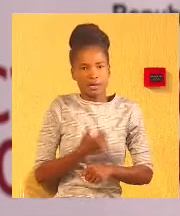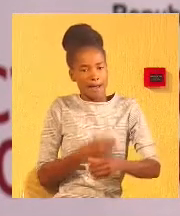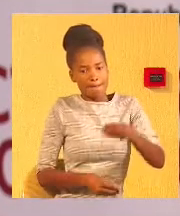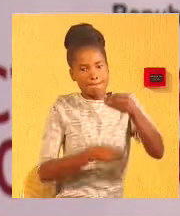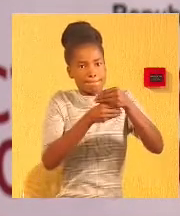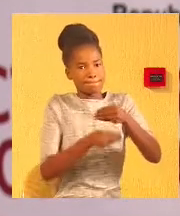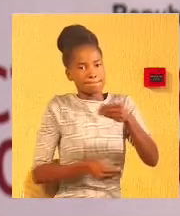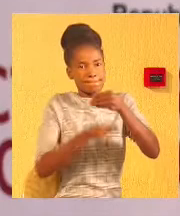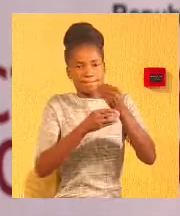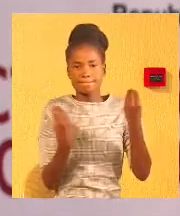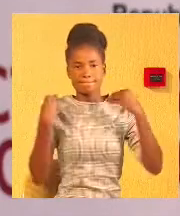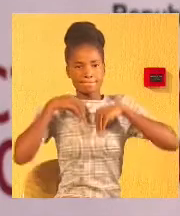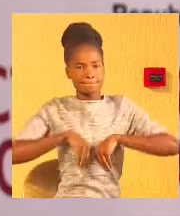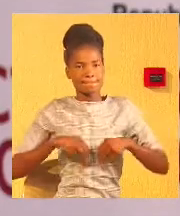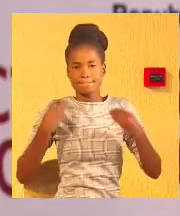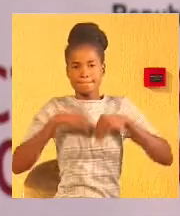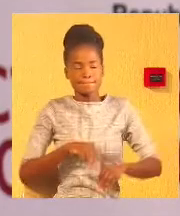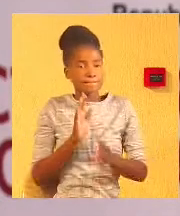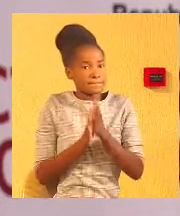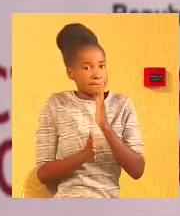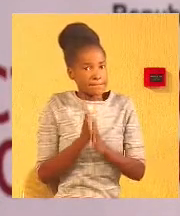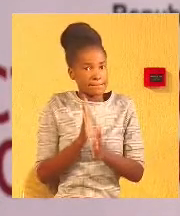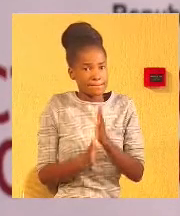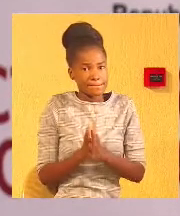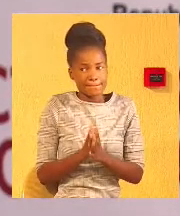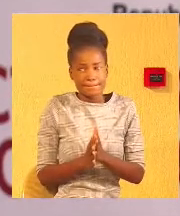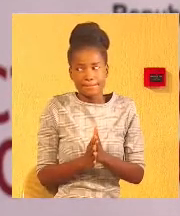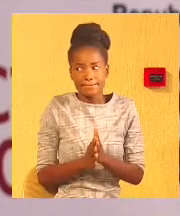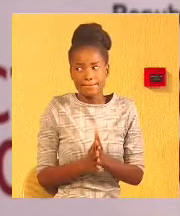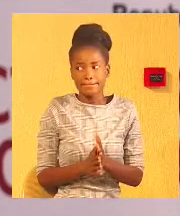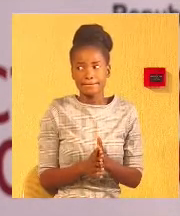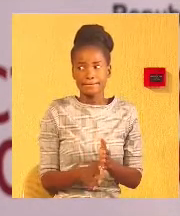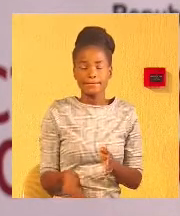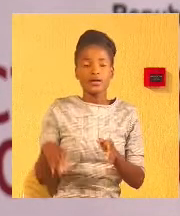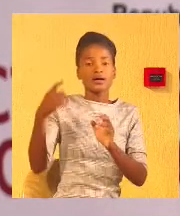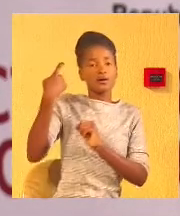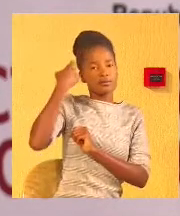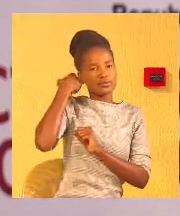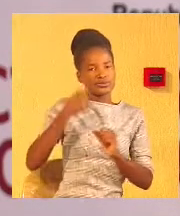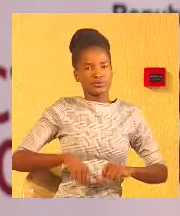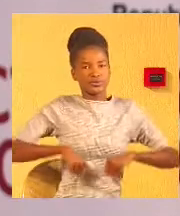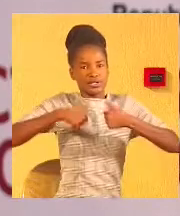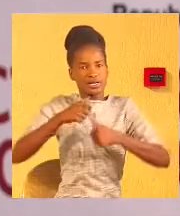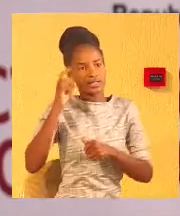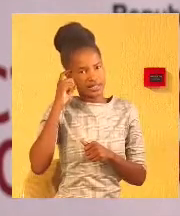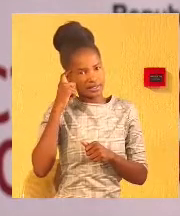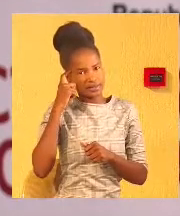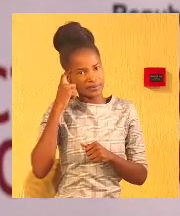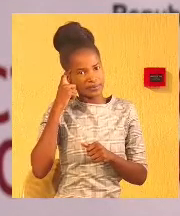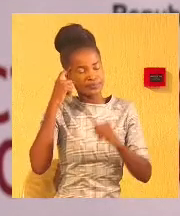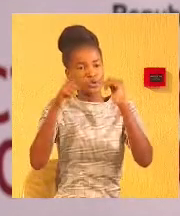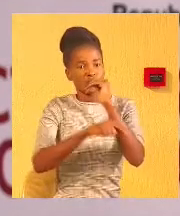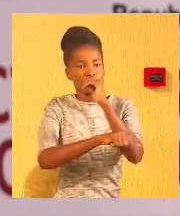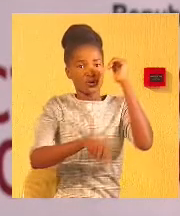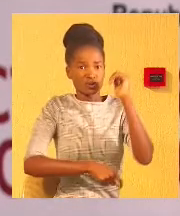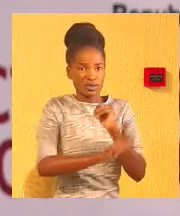cases. That for us as a ministry could be an indication that the lockdown is